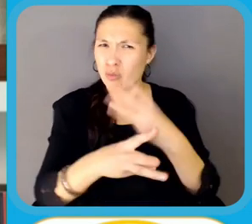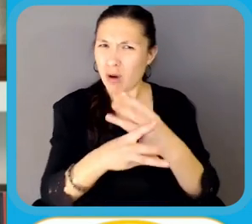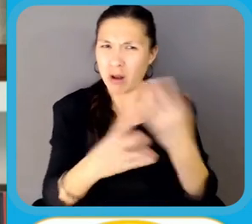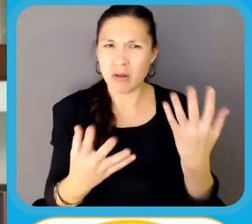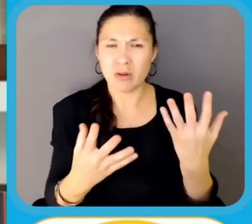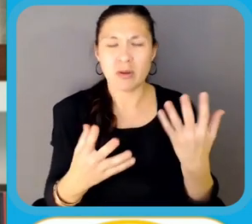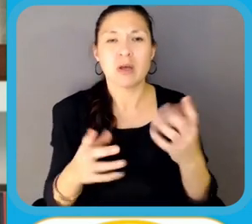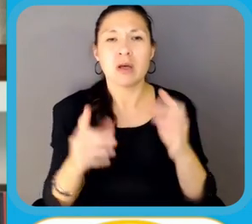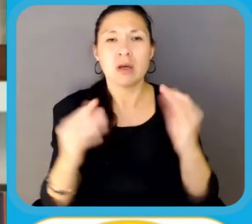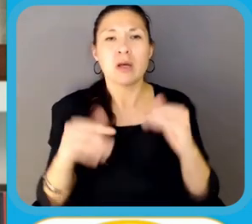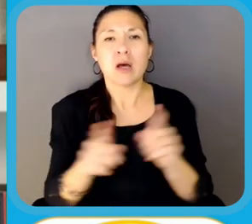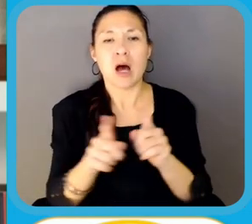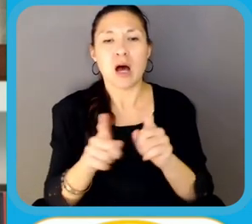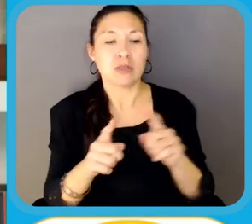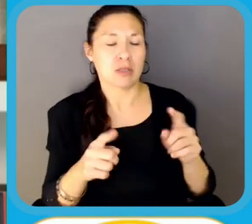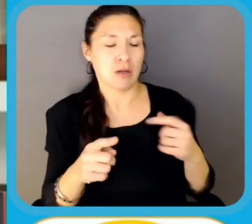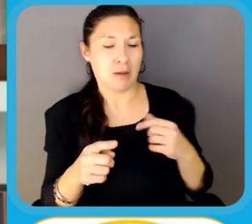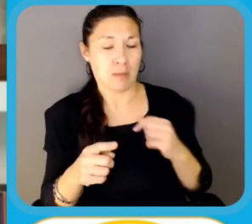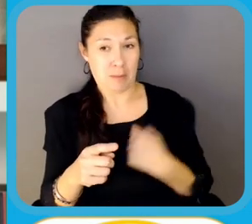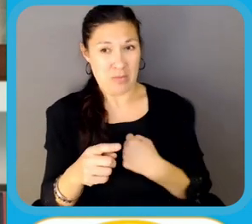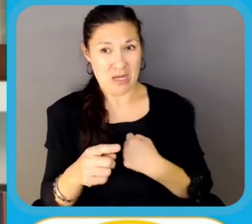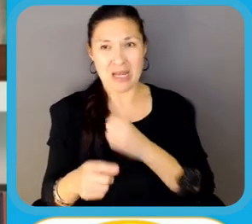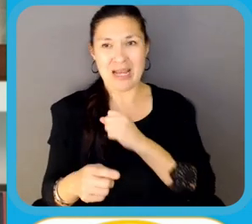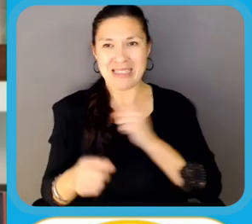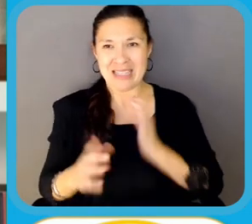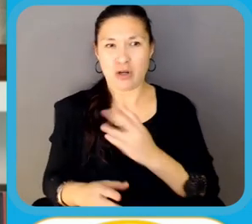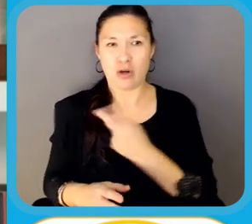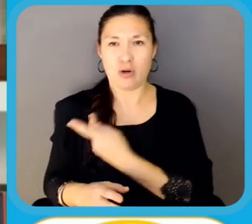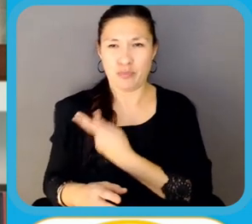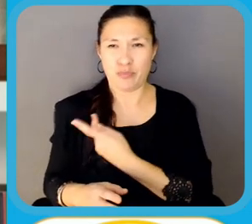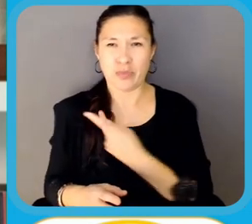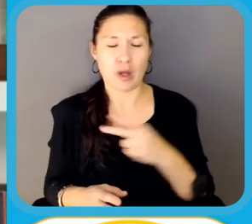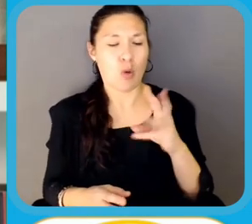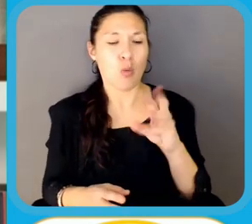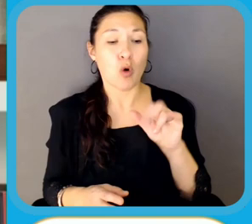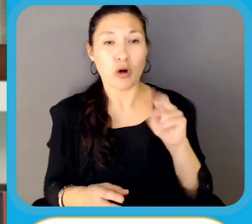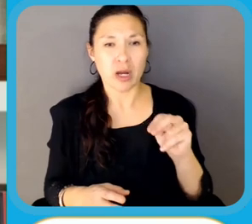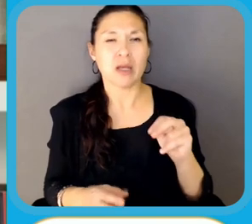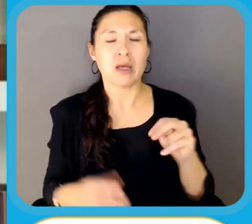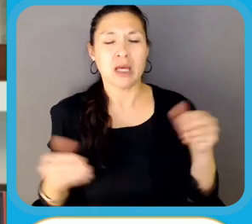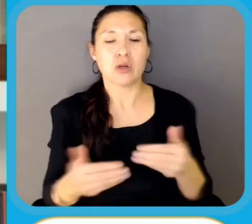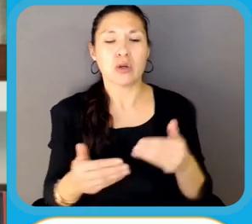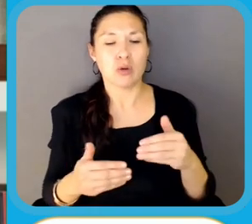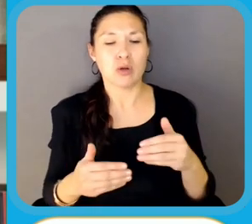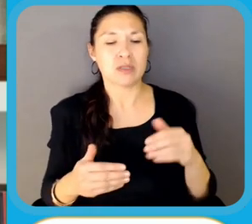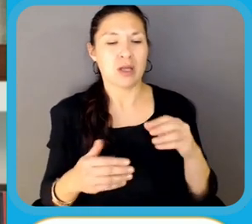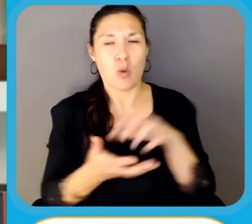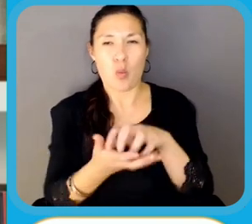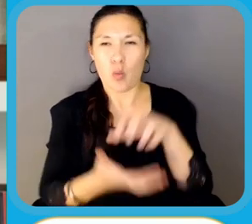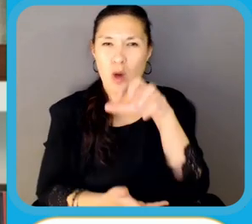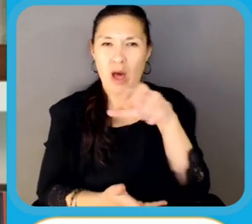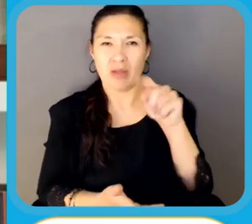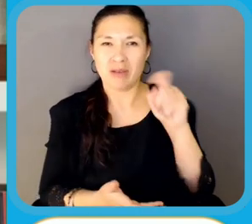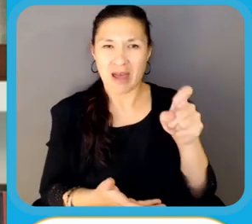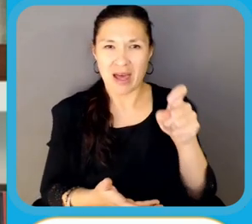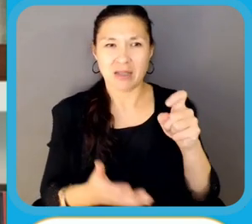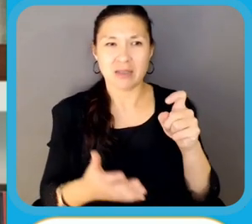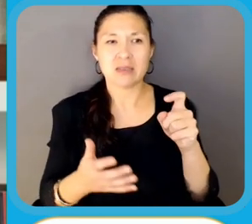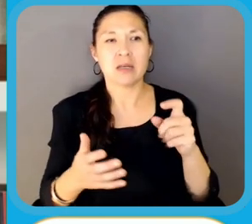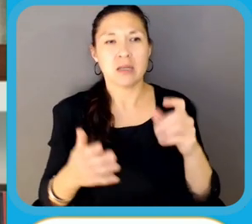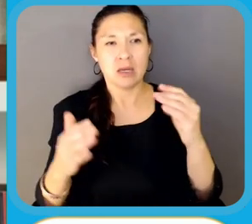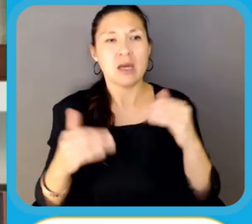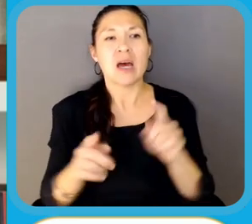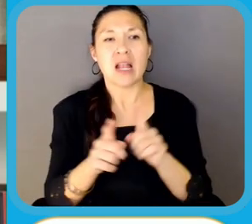Senator Elizabeth Warren, and I've unveiled a Roadmap to Freedom resolution that is the North Star for humane